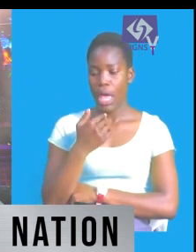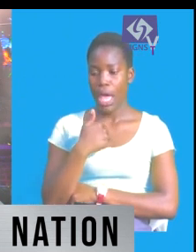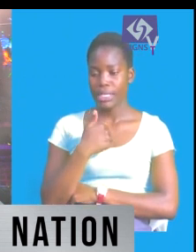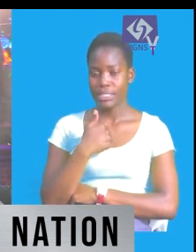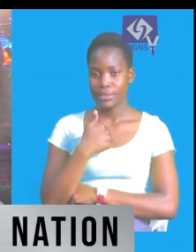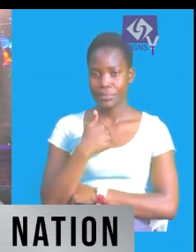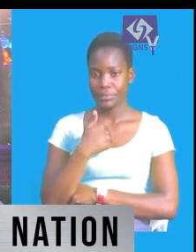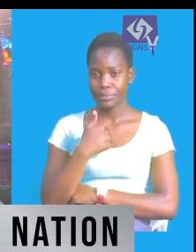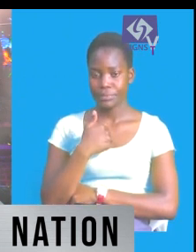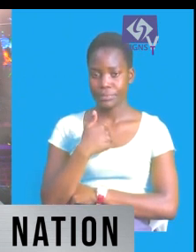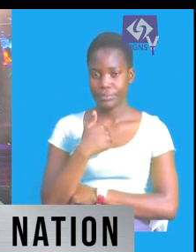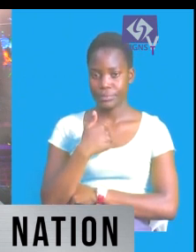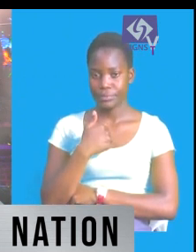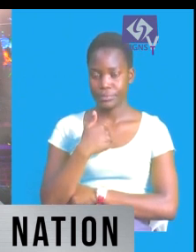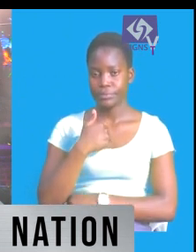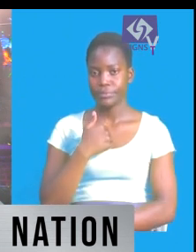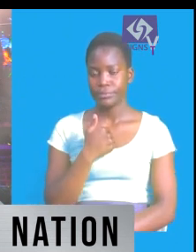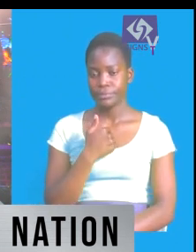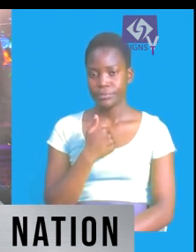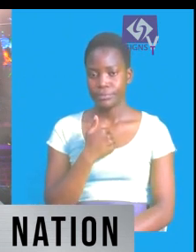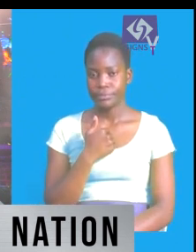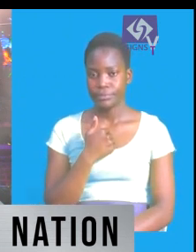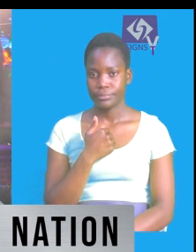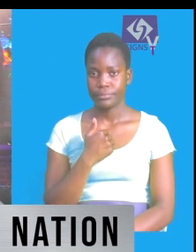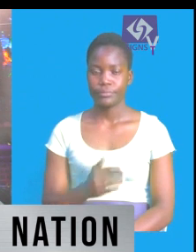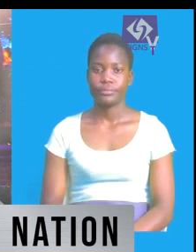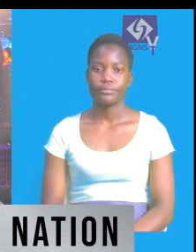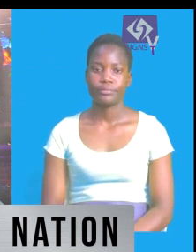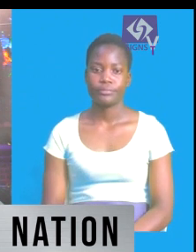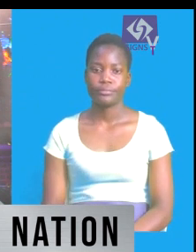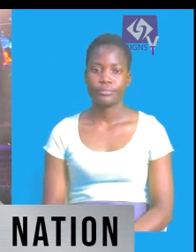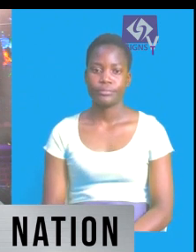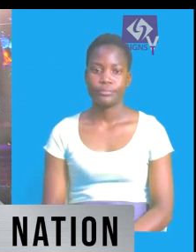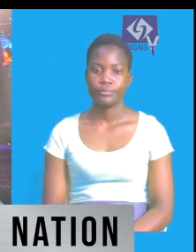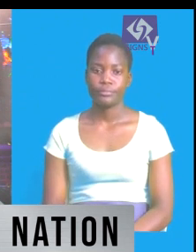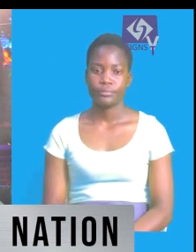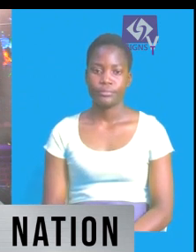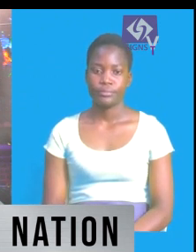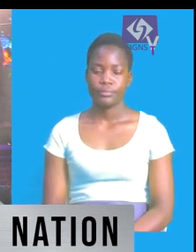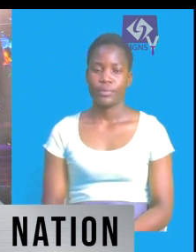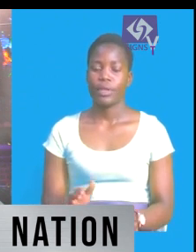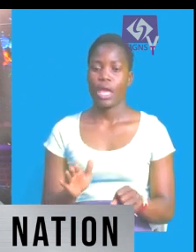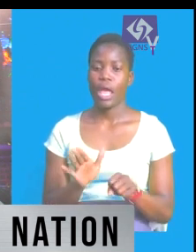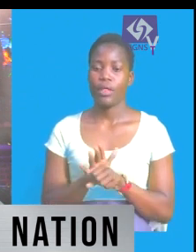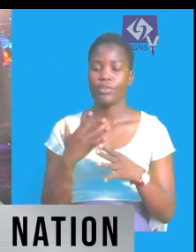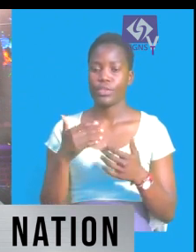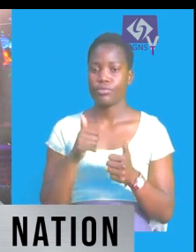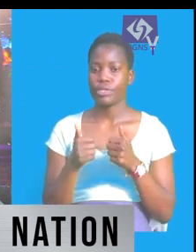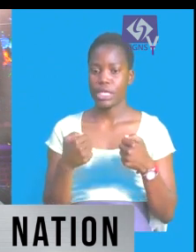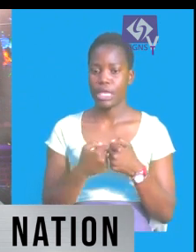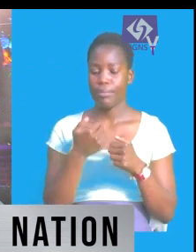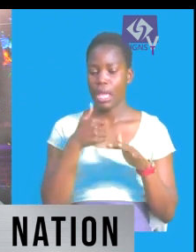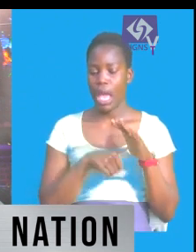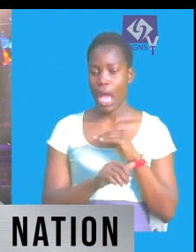with a lot of not mistakes, but so many things have happened under